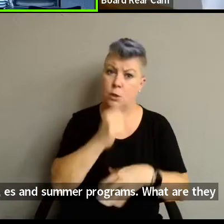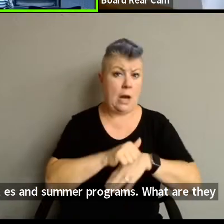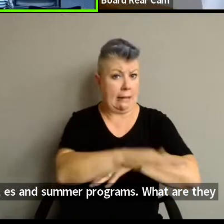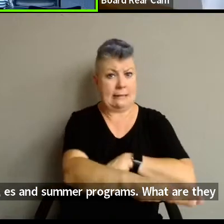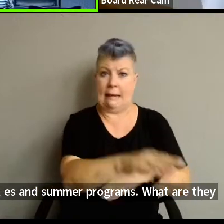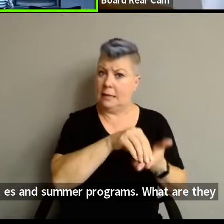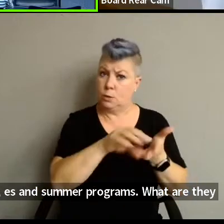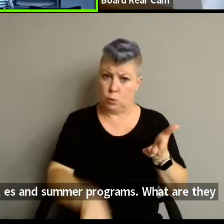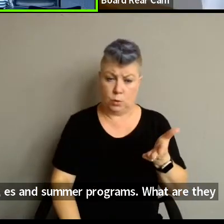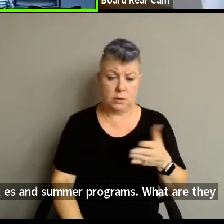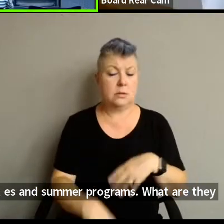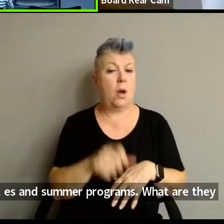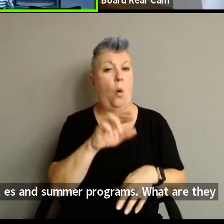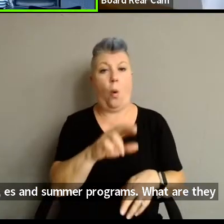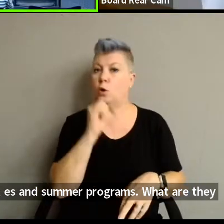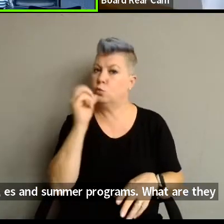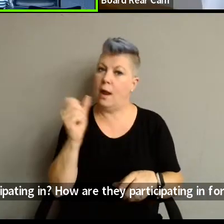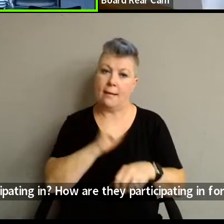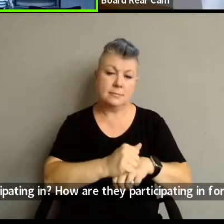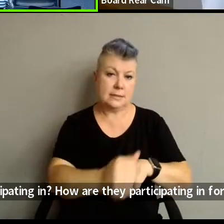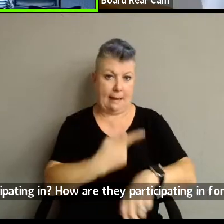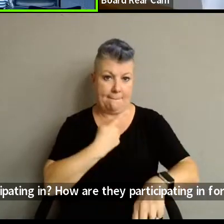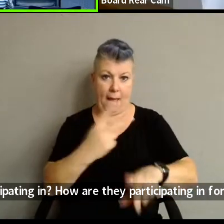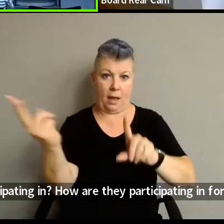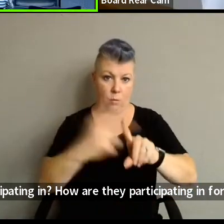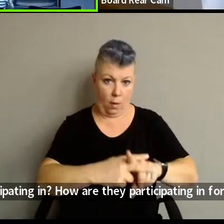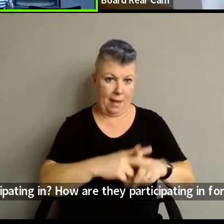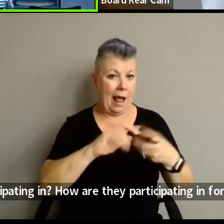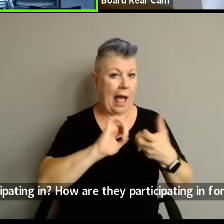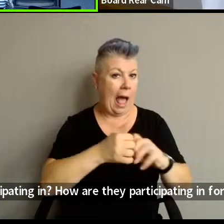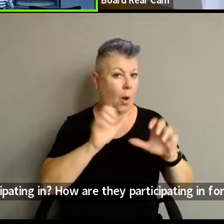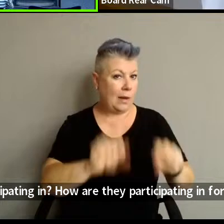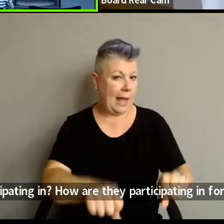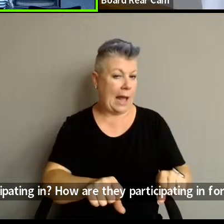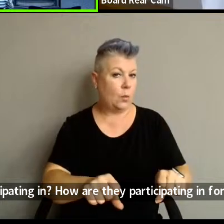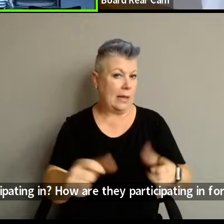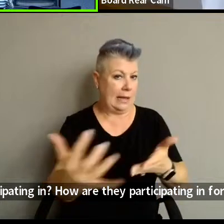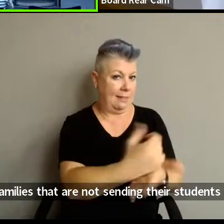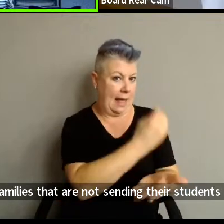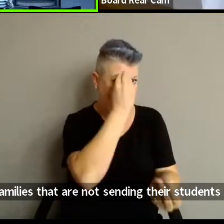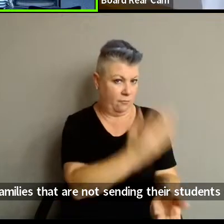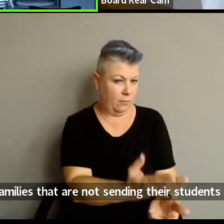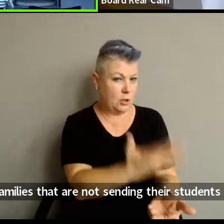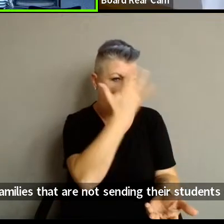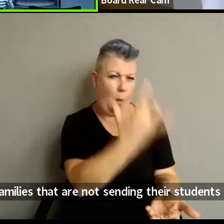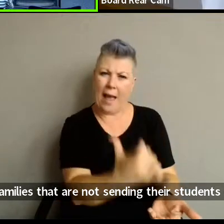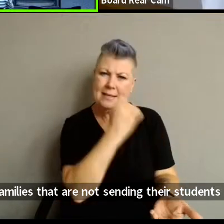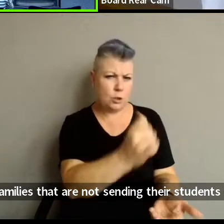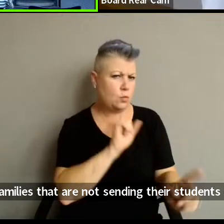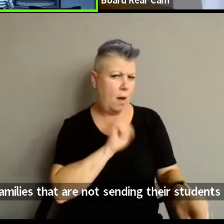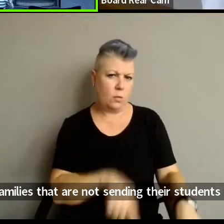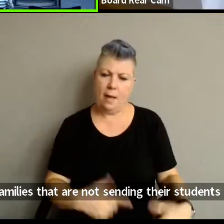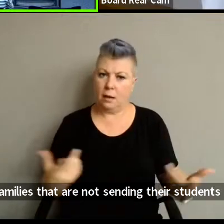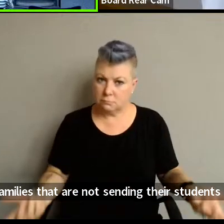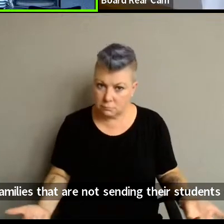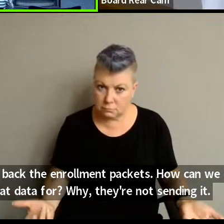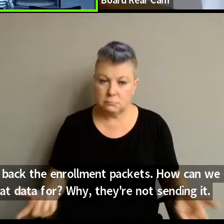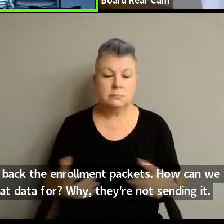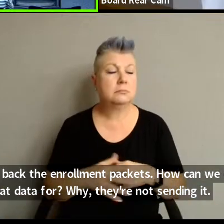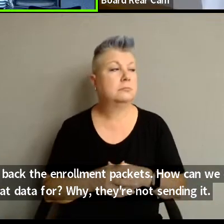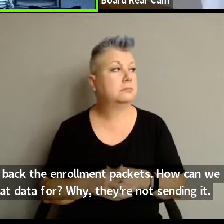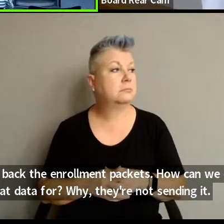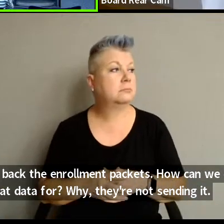students or do not send back the enrollment packets, how can we collect that data for why they're not sending it? I would love to hear what